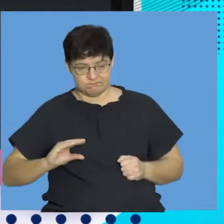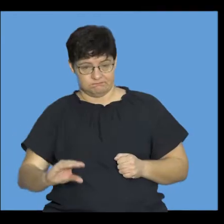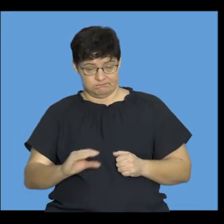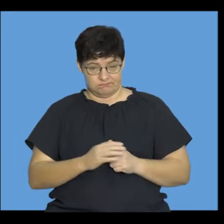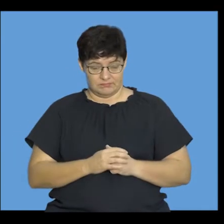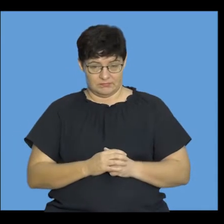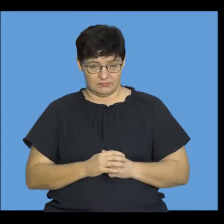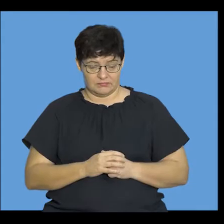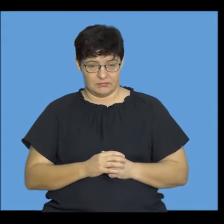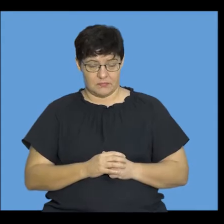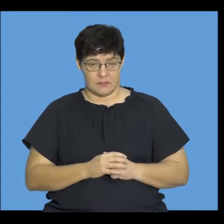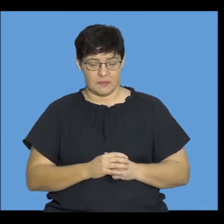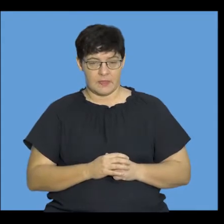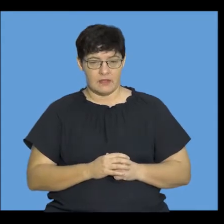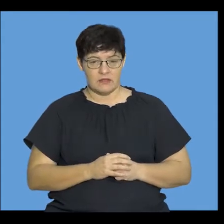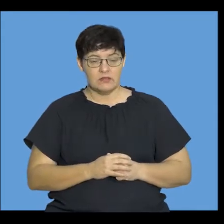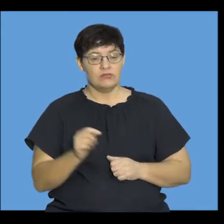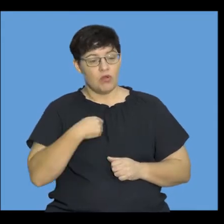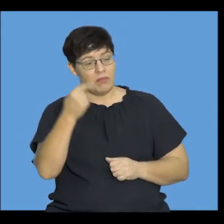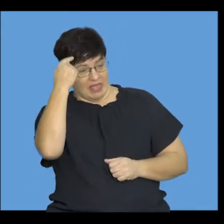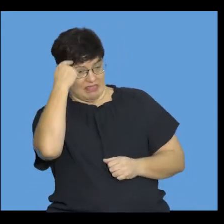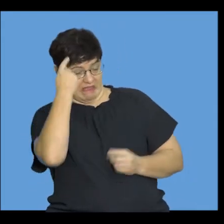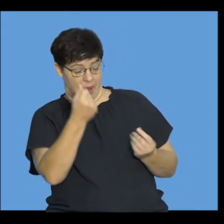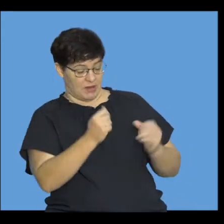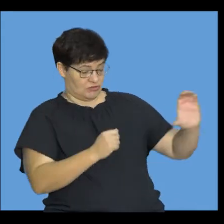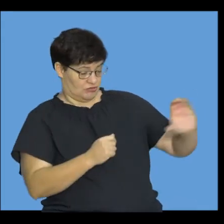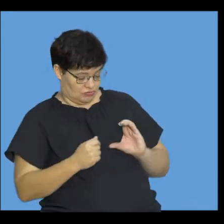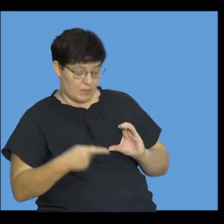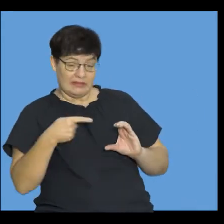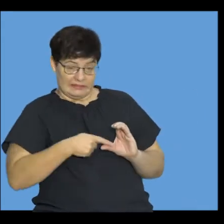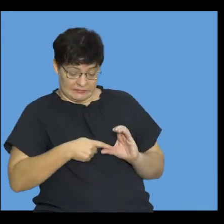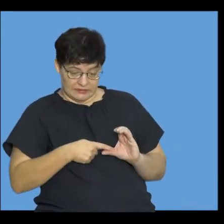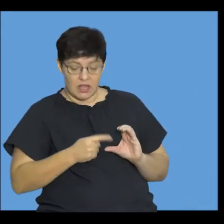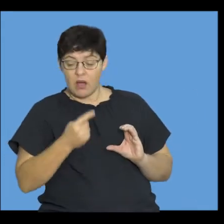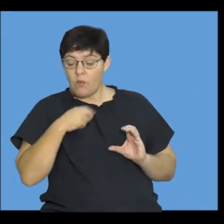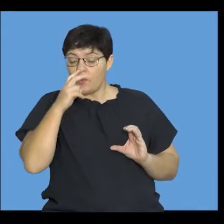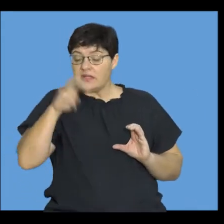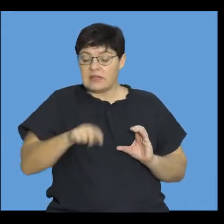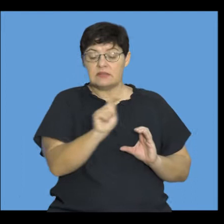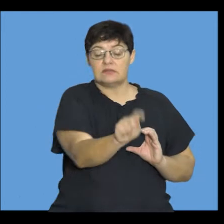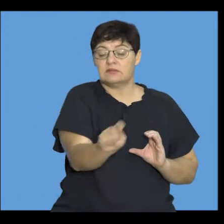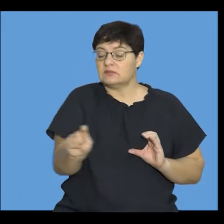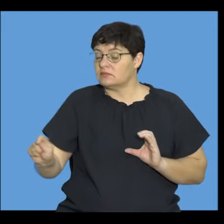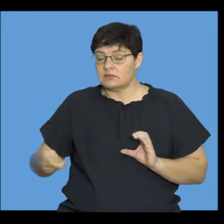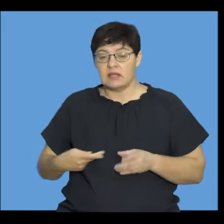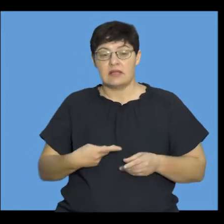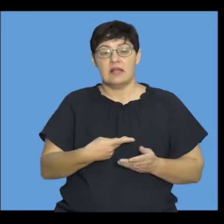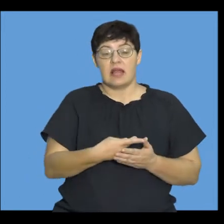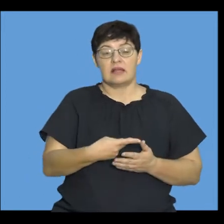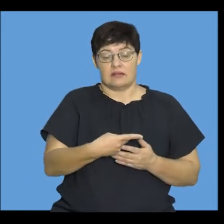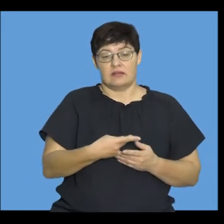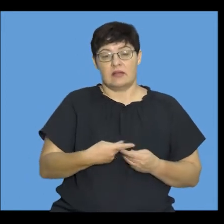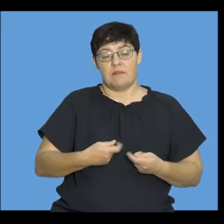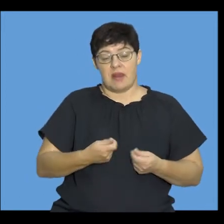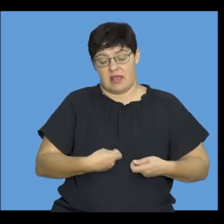obviously, how is it spent? Where is this money spent? So when the national budget is drawn up, they look